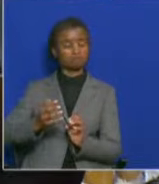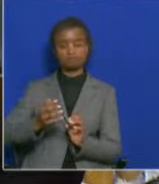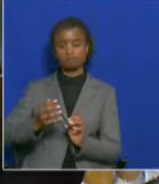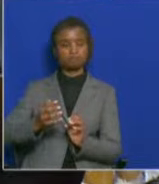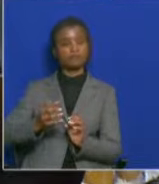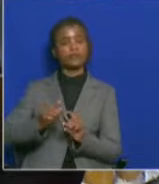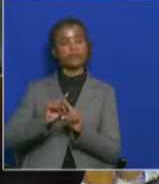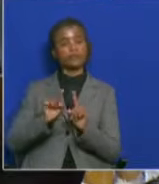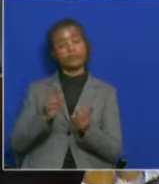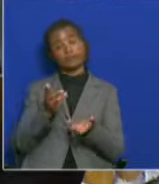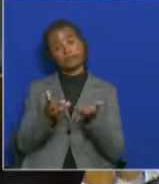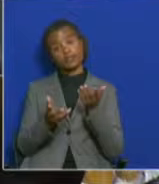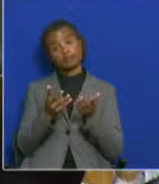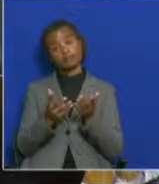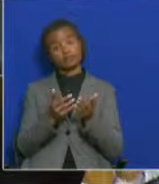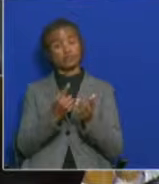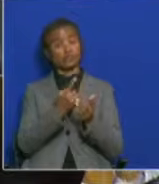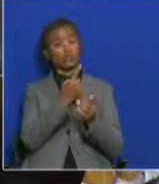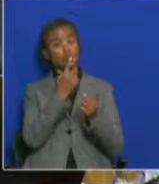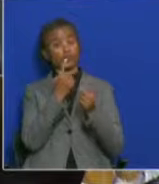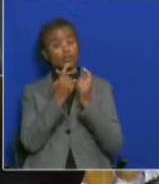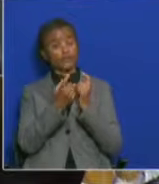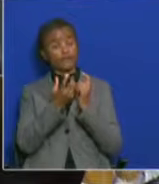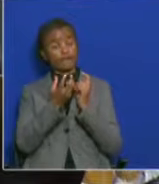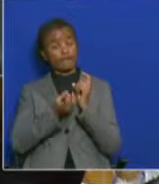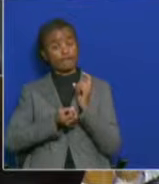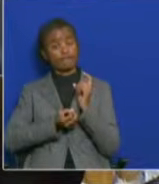questions on it, we can discuss